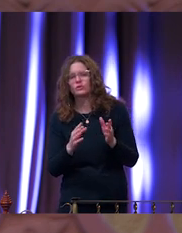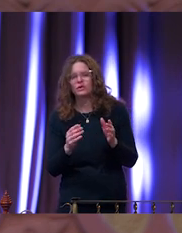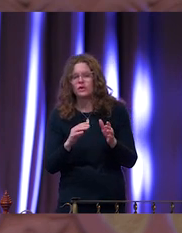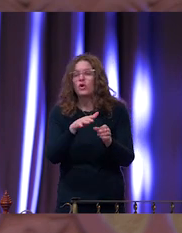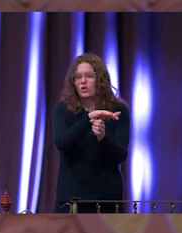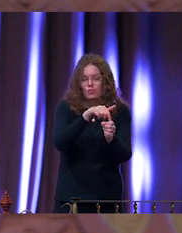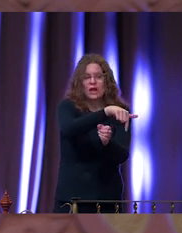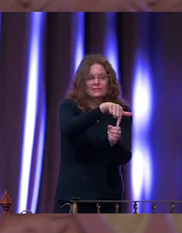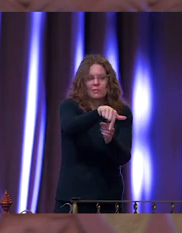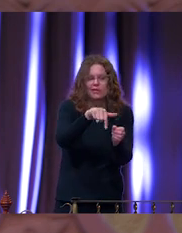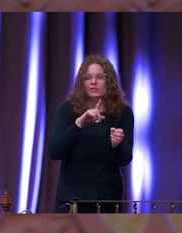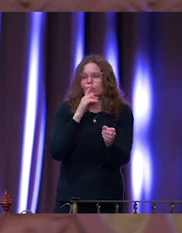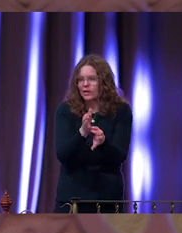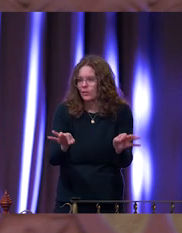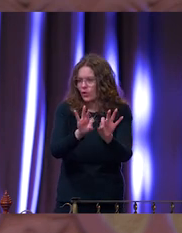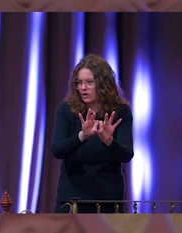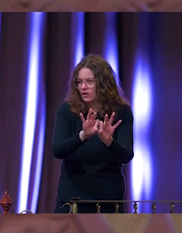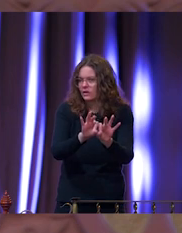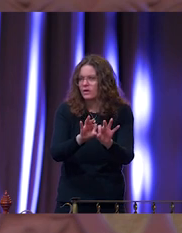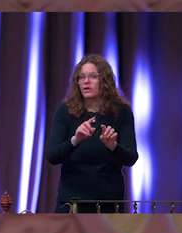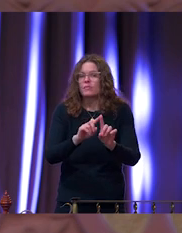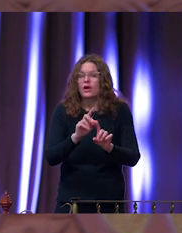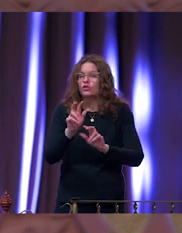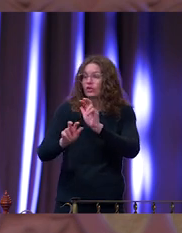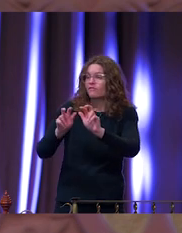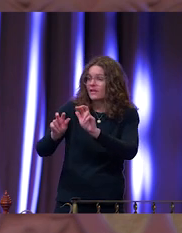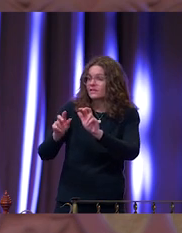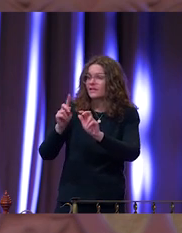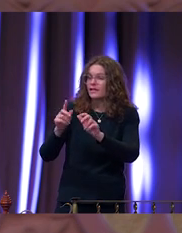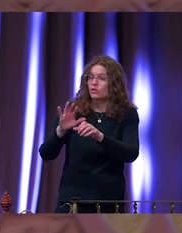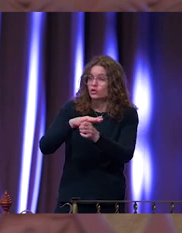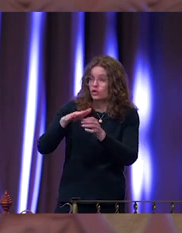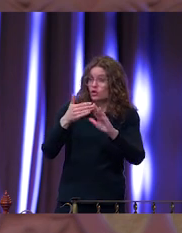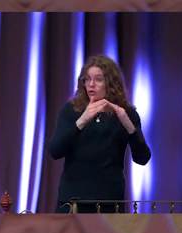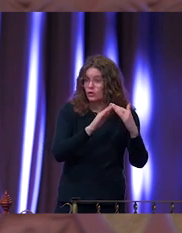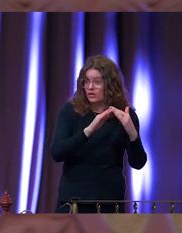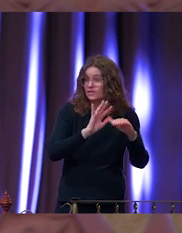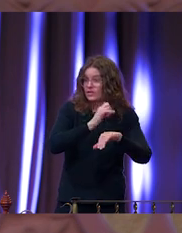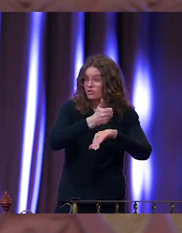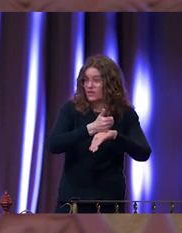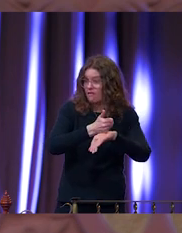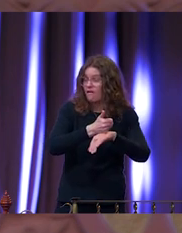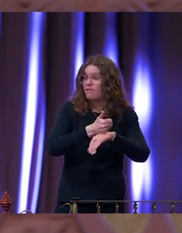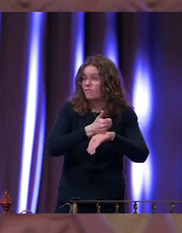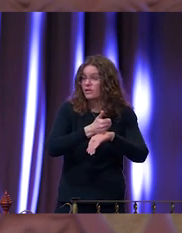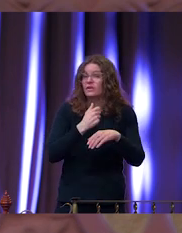important. And we need to be investing in organizations that are invested in those communities, have historic track records within those